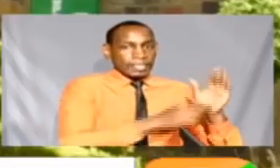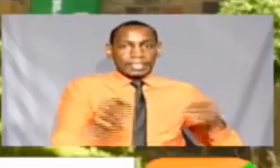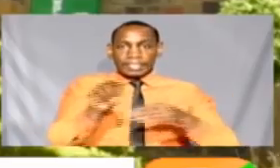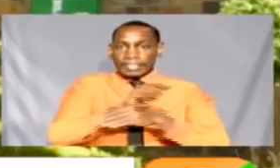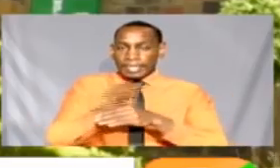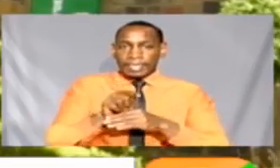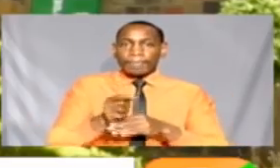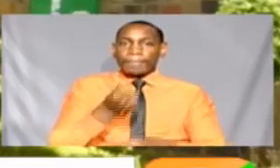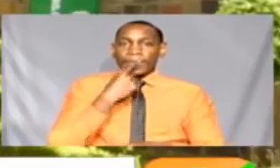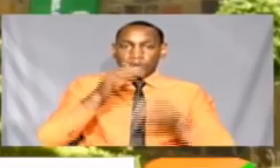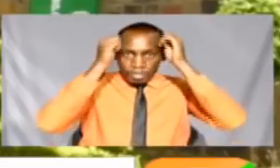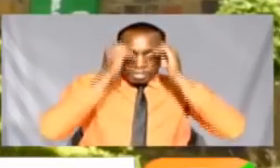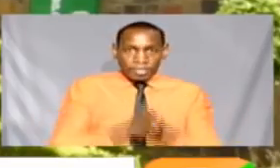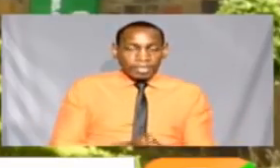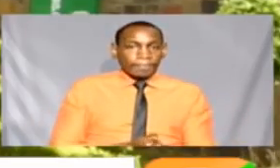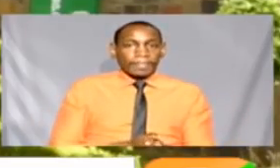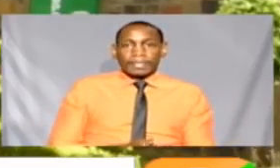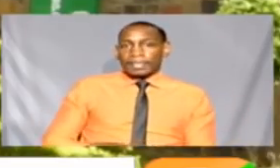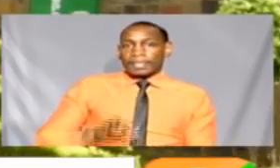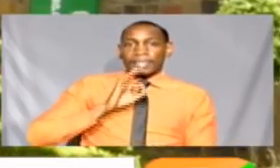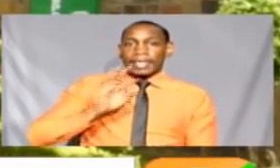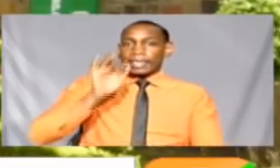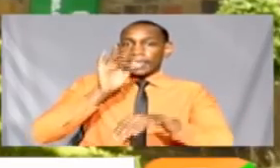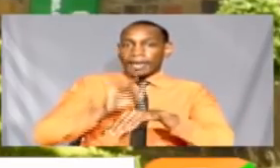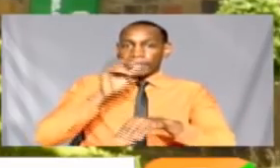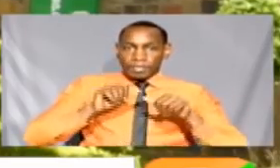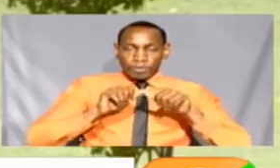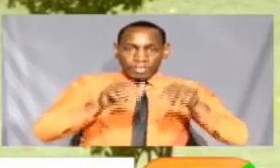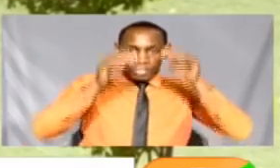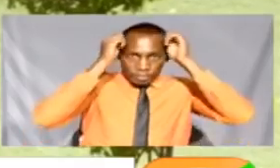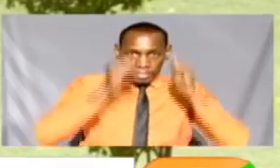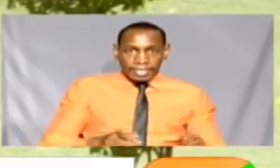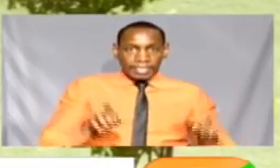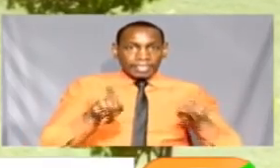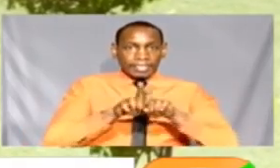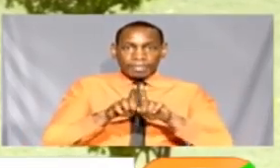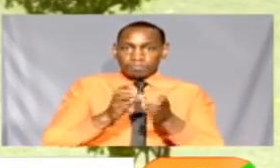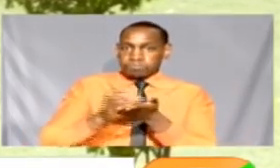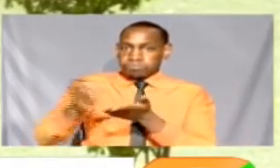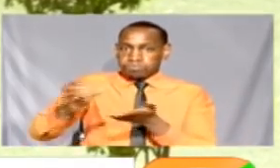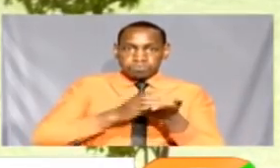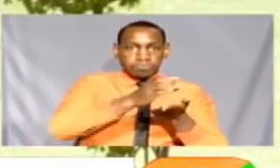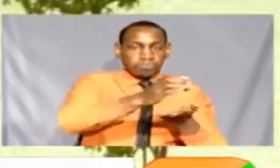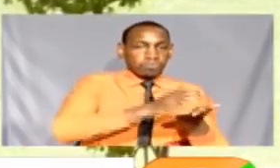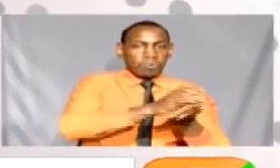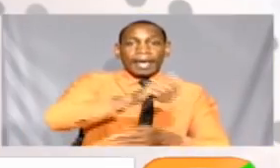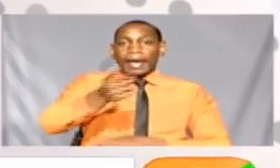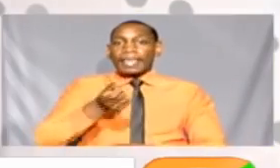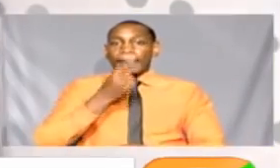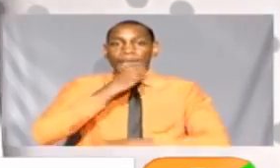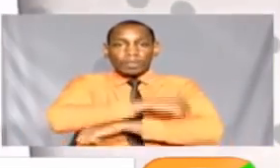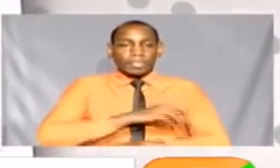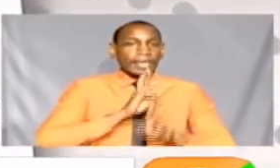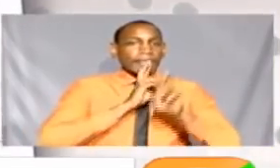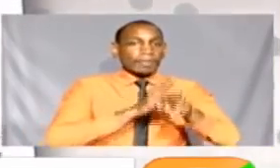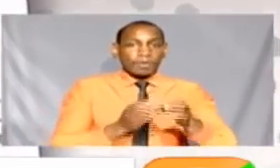of medical students. The close to 300 affected and continuing students are to be redistributed to the other medical schools. The